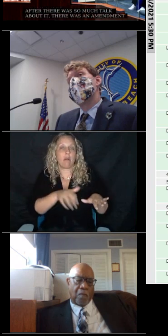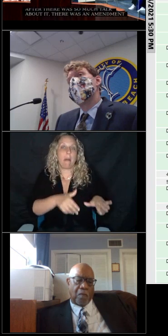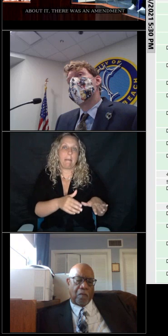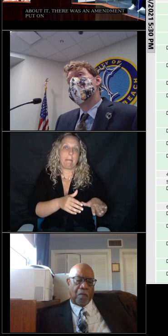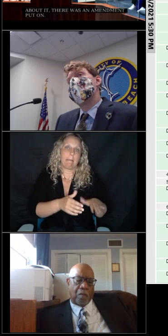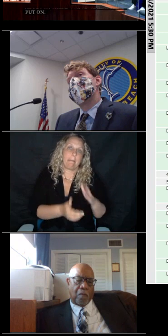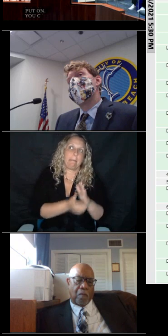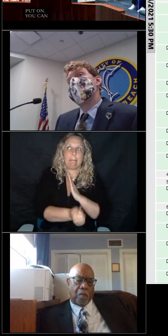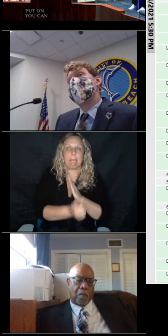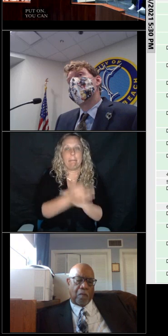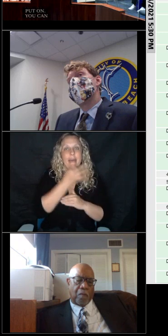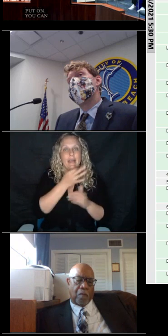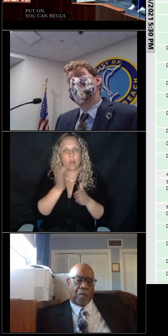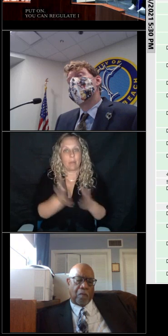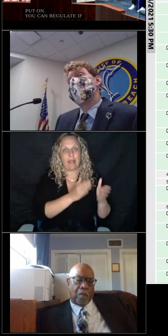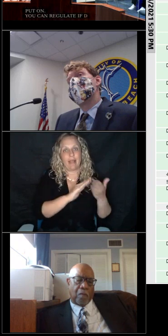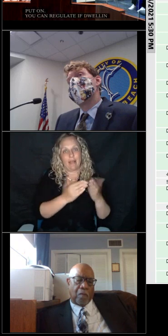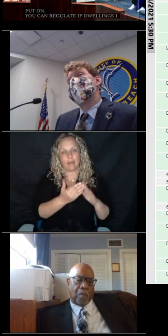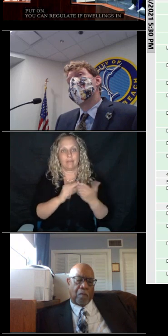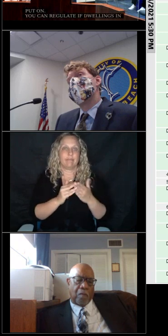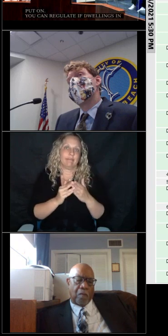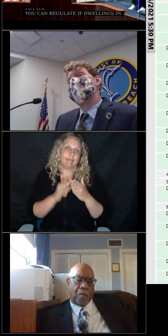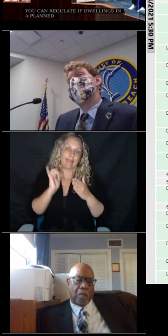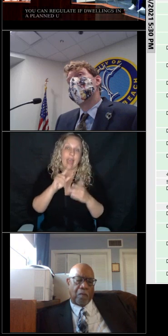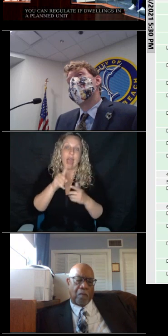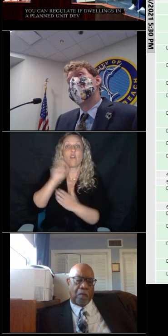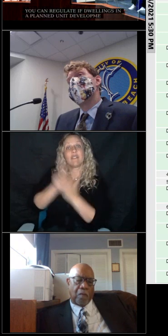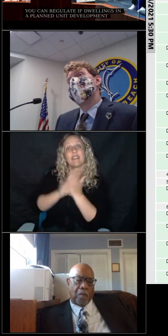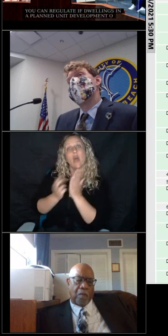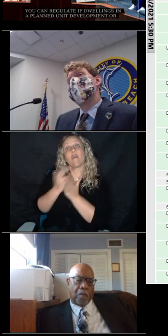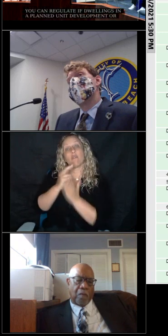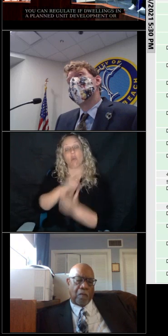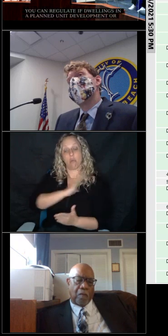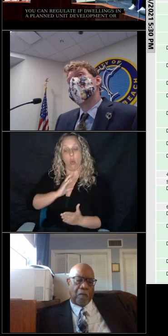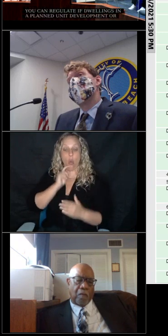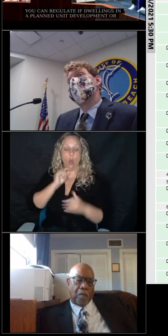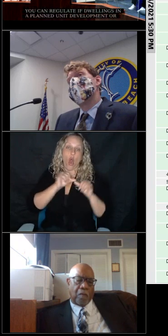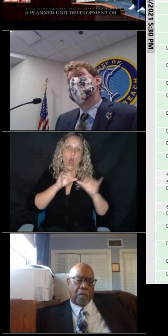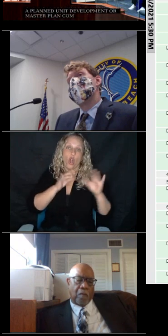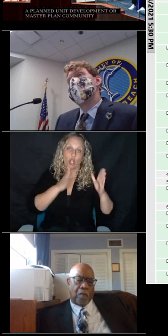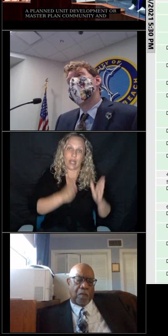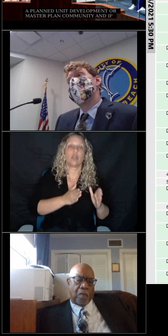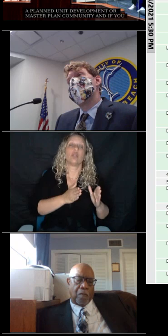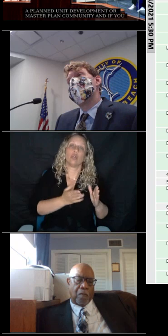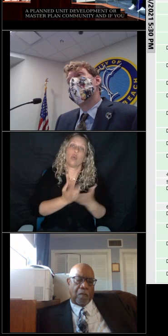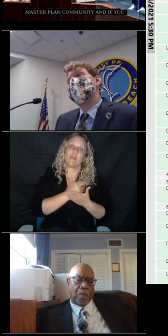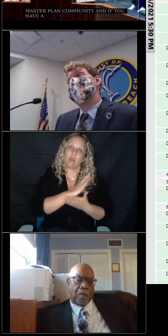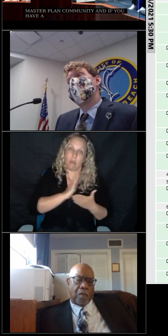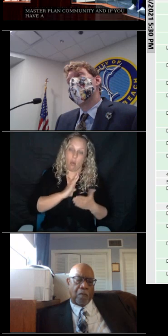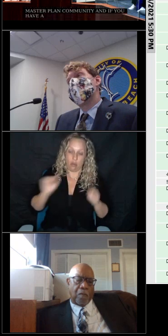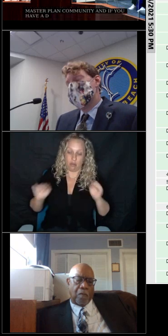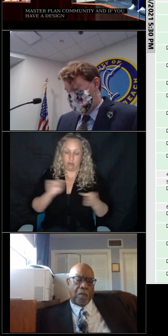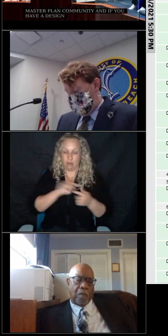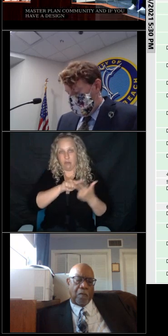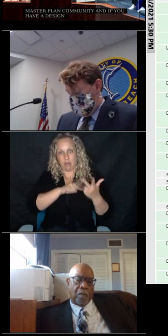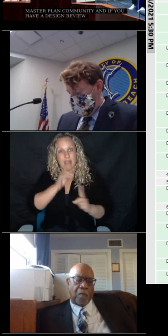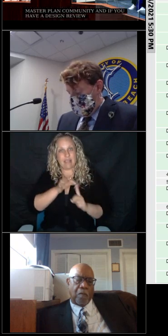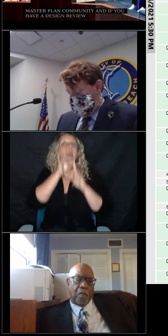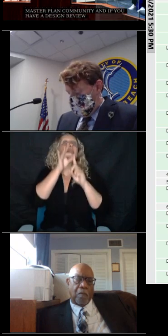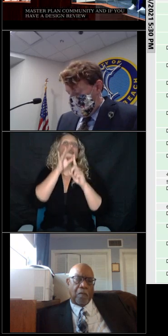plan community, and if you have a design review board or an architectural review board. So those are the